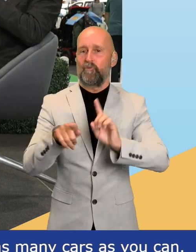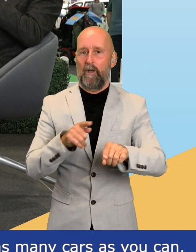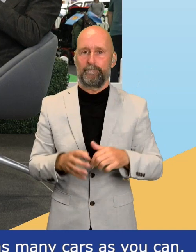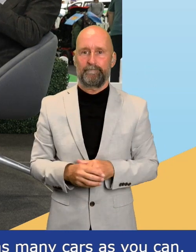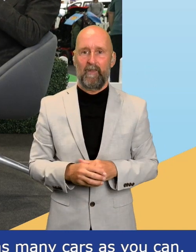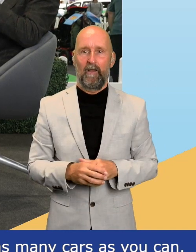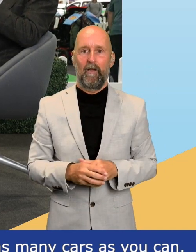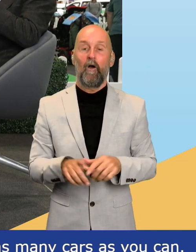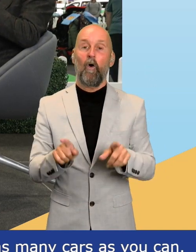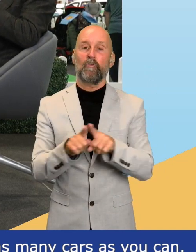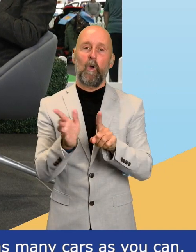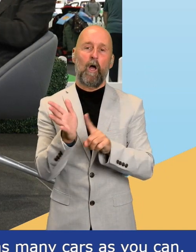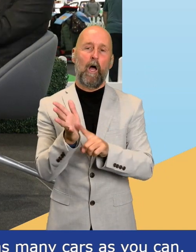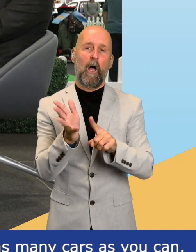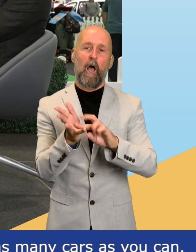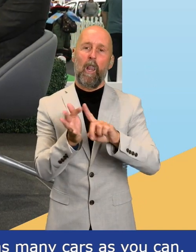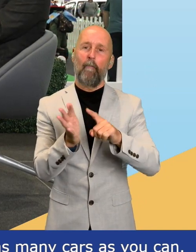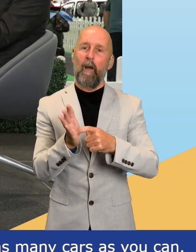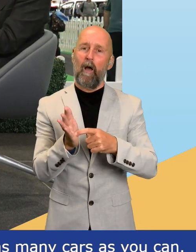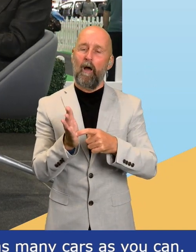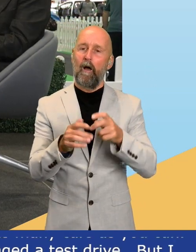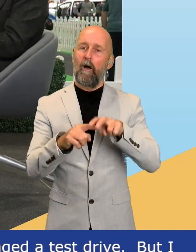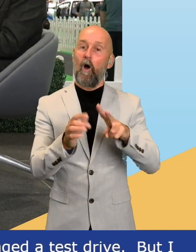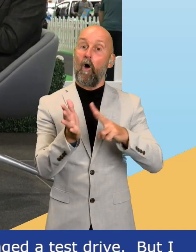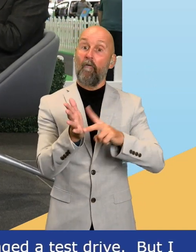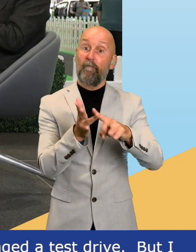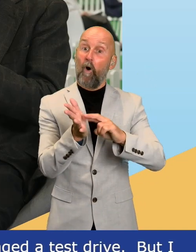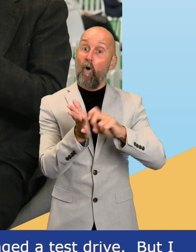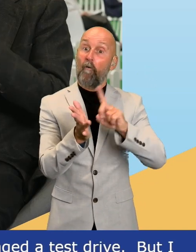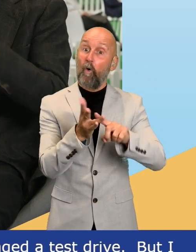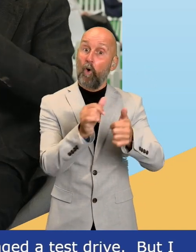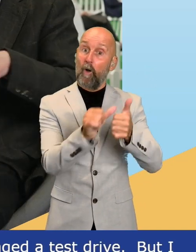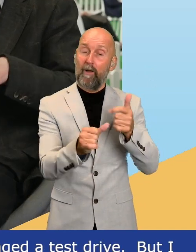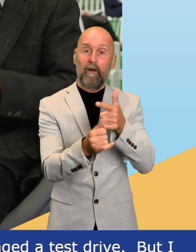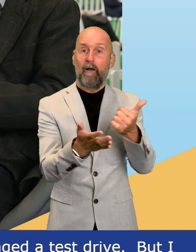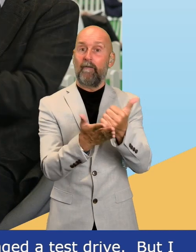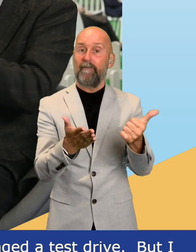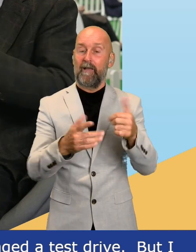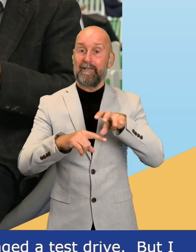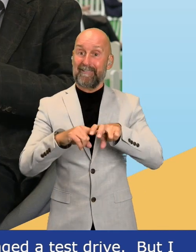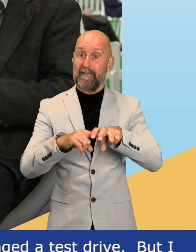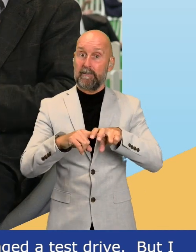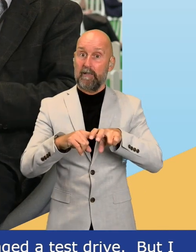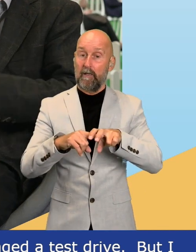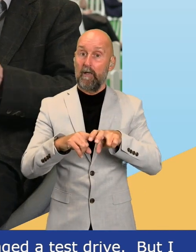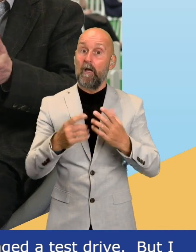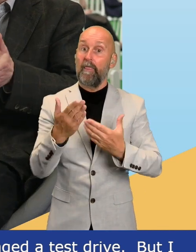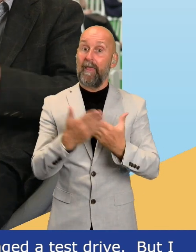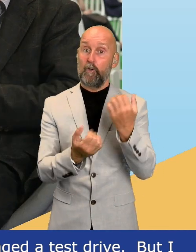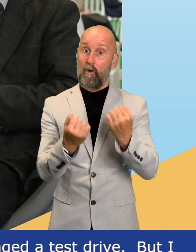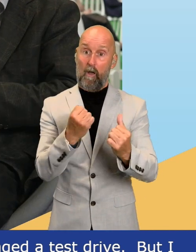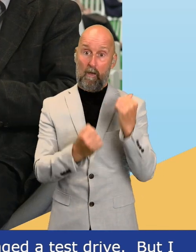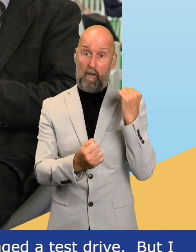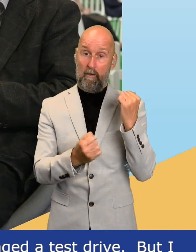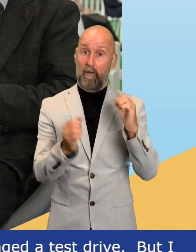at lumbar adjustment too, because a lot of stuff. So we talk about Volvo. Volvo traditionally has fantastic seats, and if you look at their latest car, their